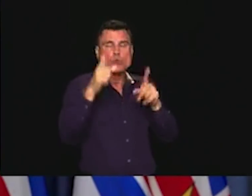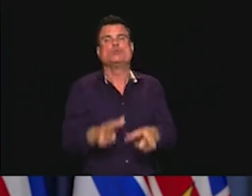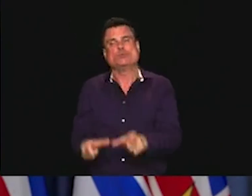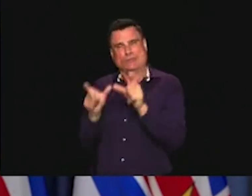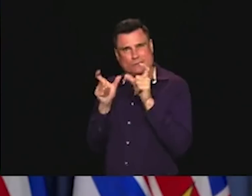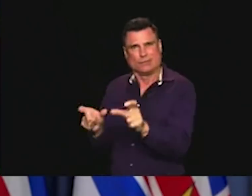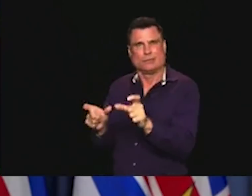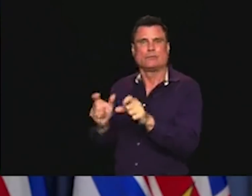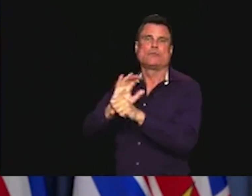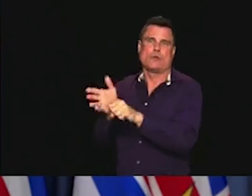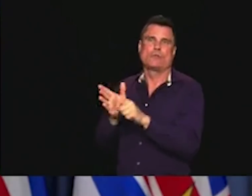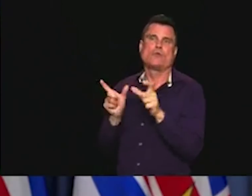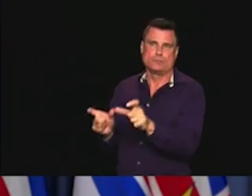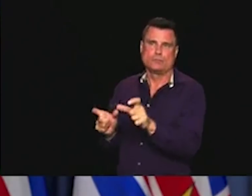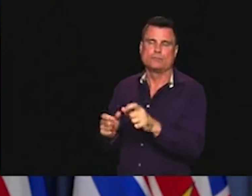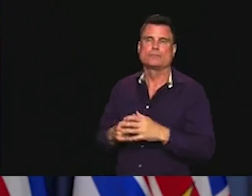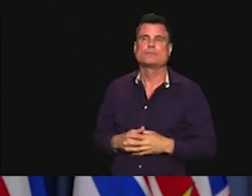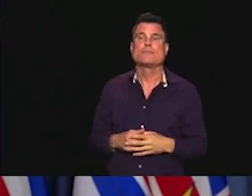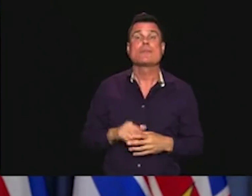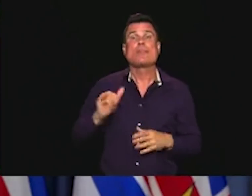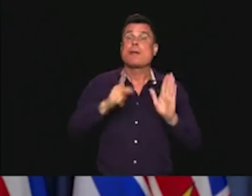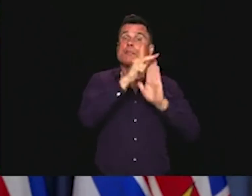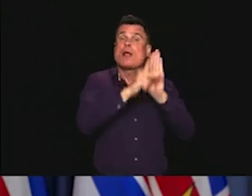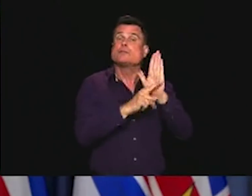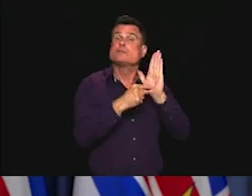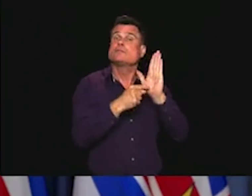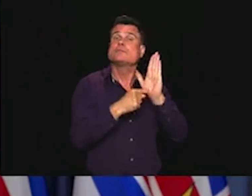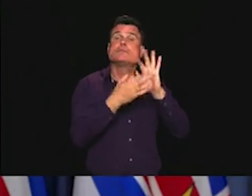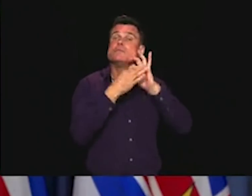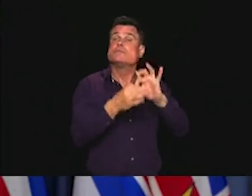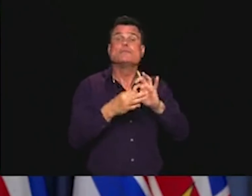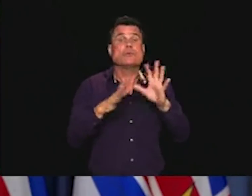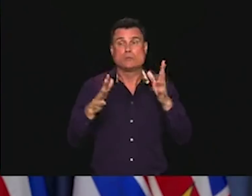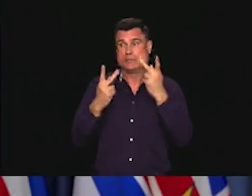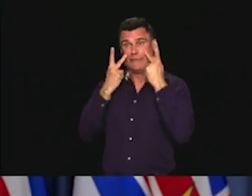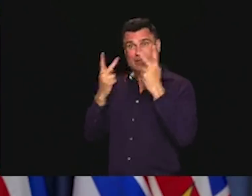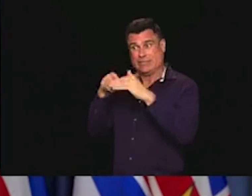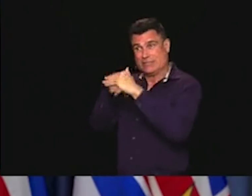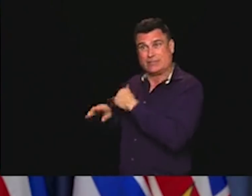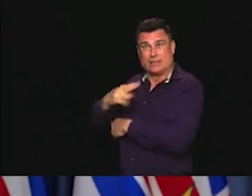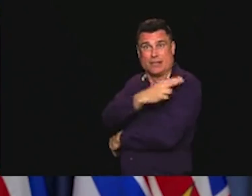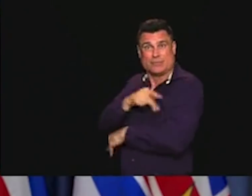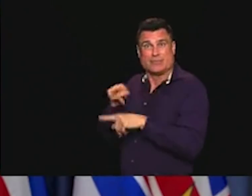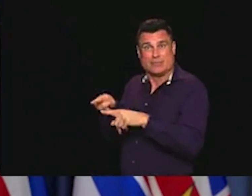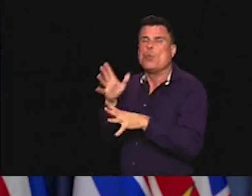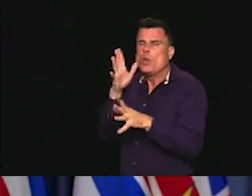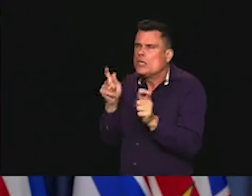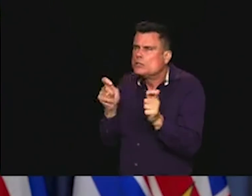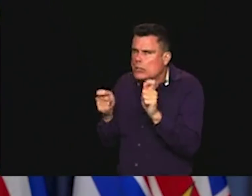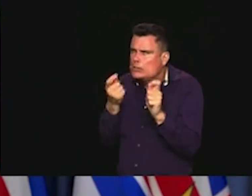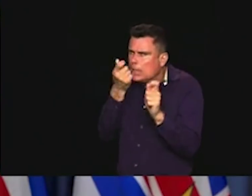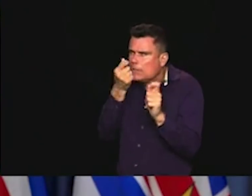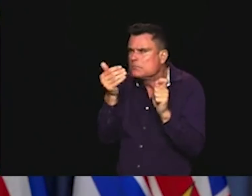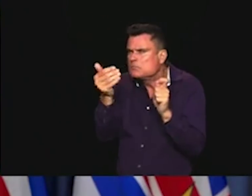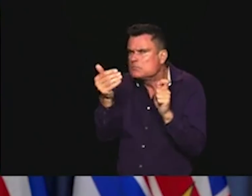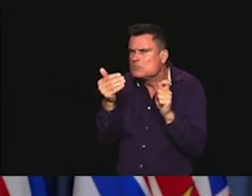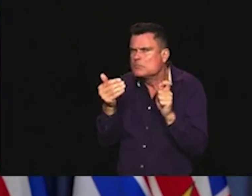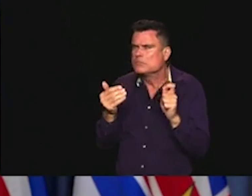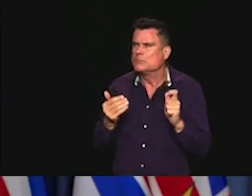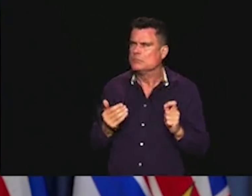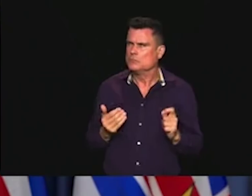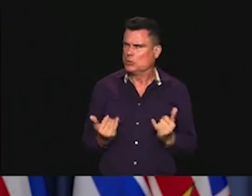unique needs. Policy is based on advice from the provincial health officer and her team to prevent the deadly spread